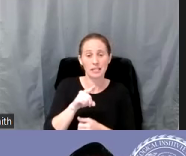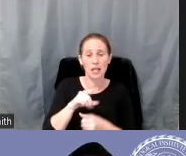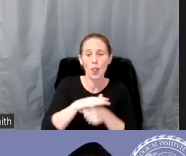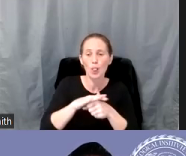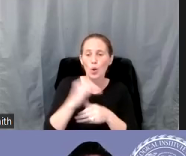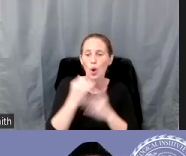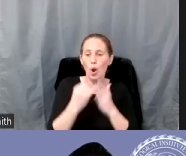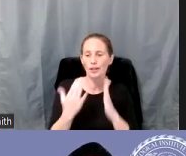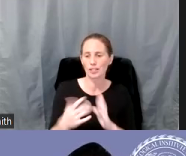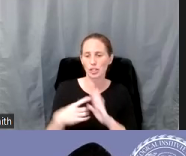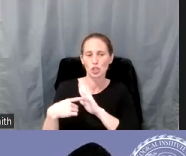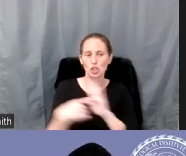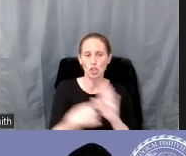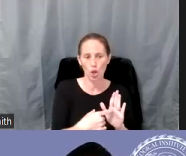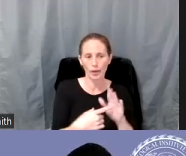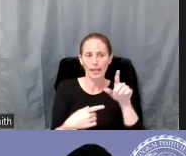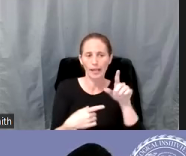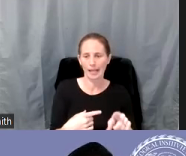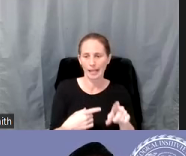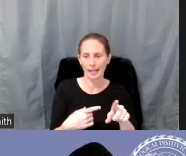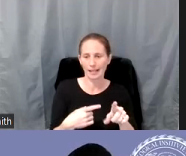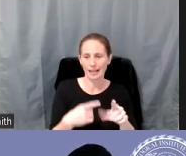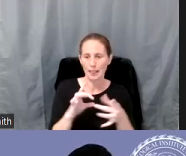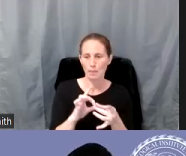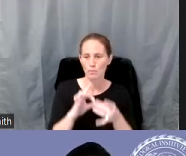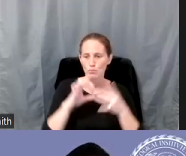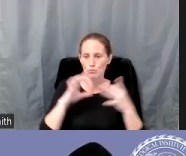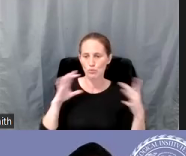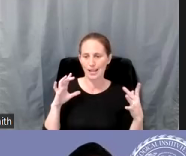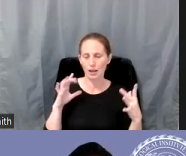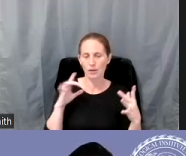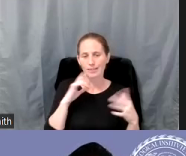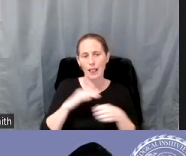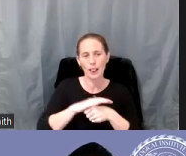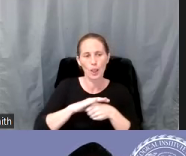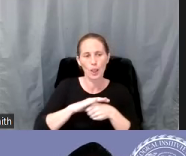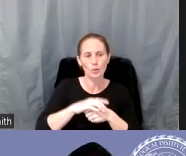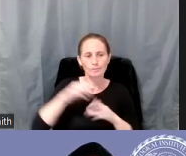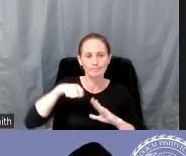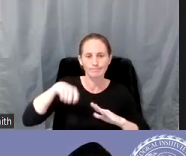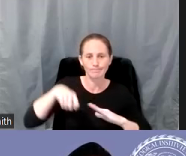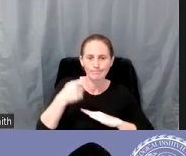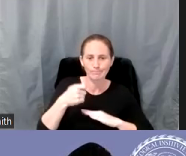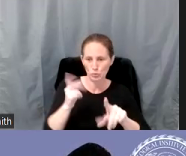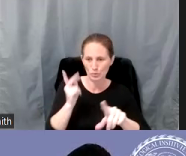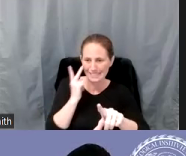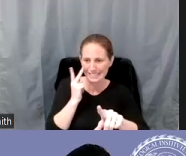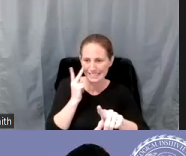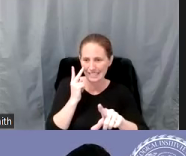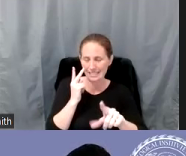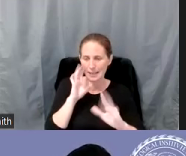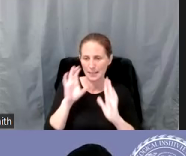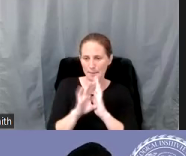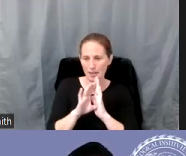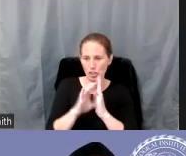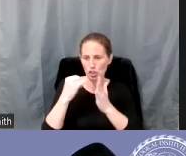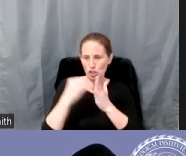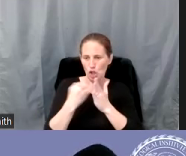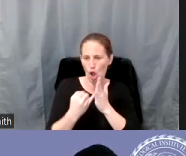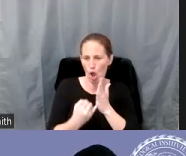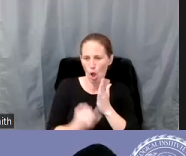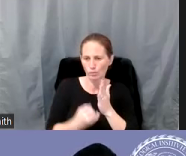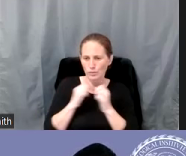basically showing the breaking out, actually local basalt stone that you can see there, the image of somebody, the sculpture of somebody actually